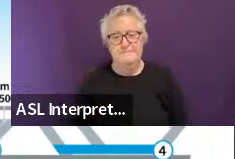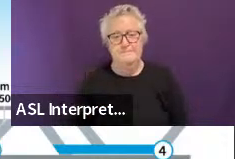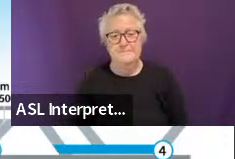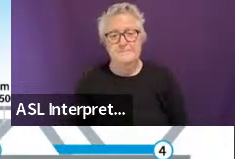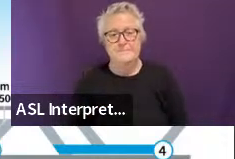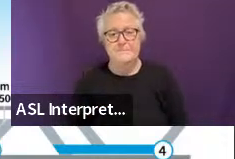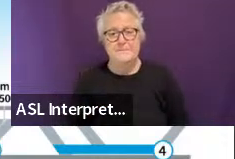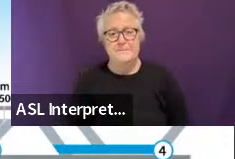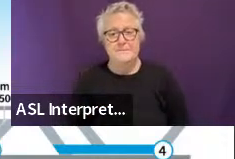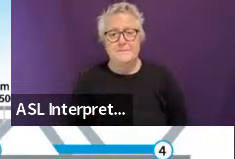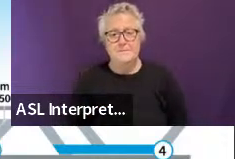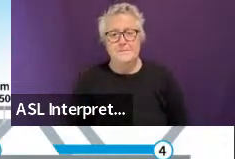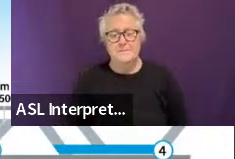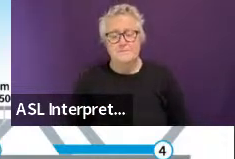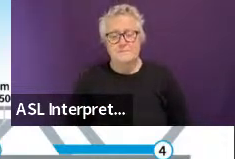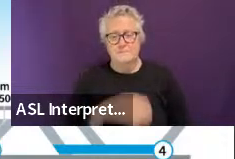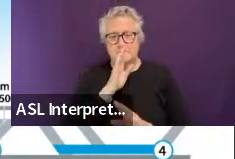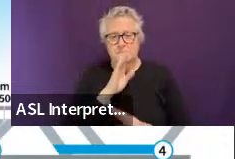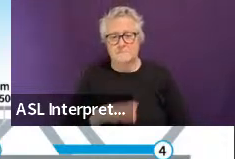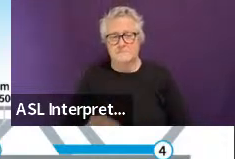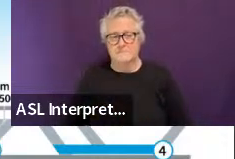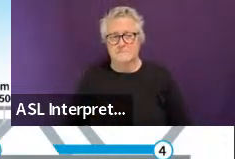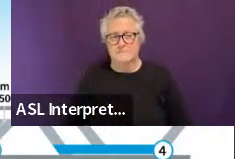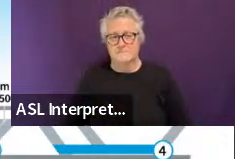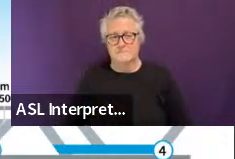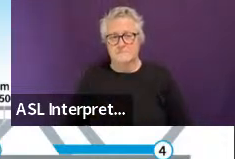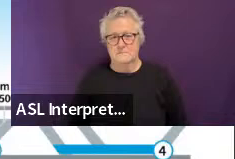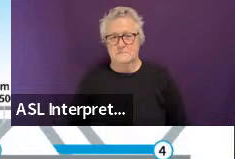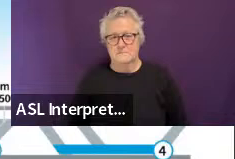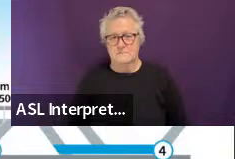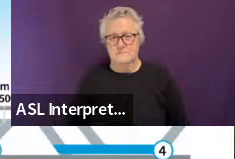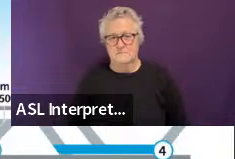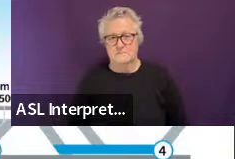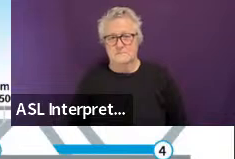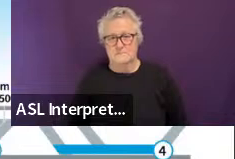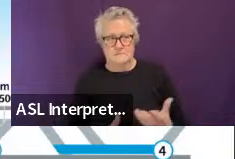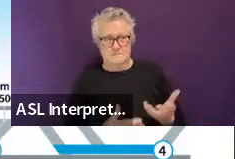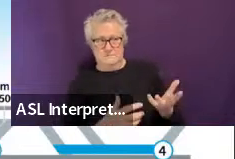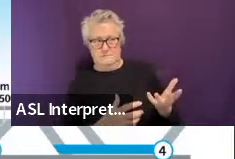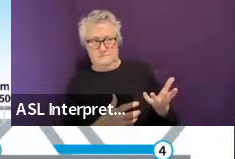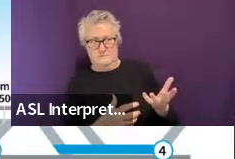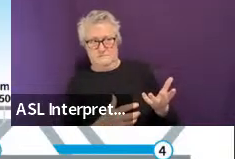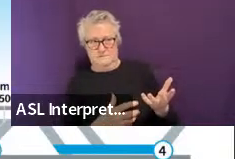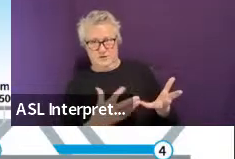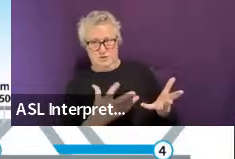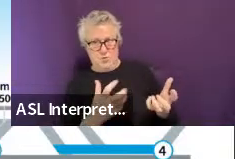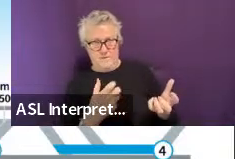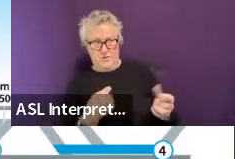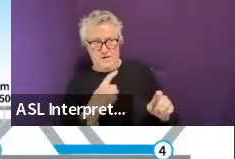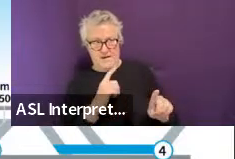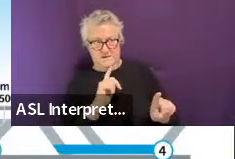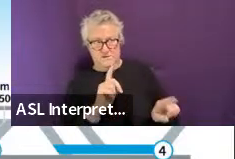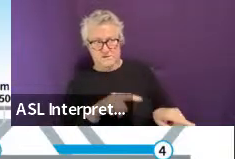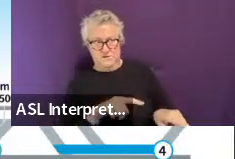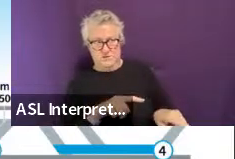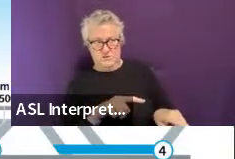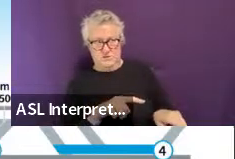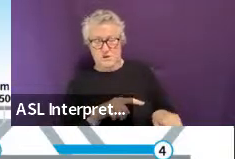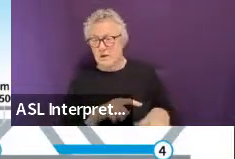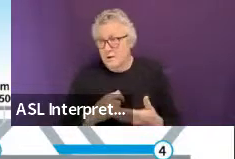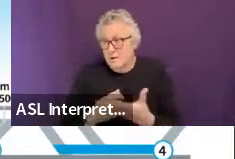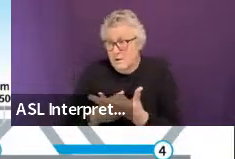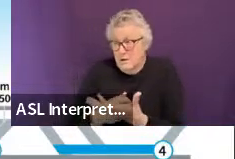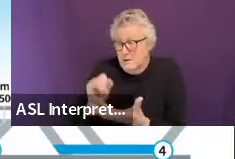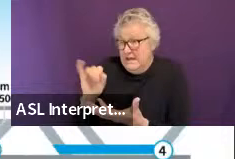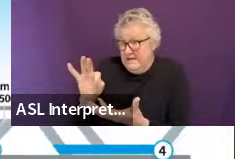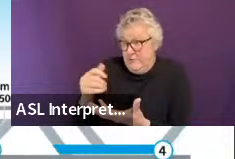I don't know if you want me to answer. I mean, I don't know. Well, I feel like if you have the answer,